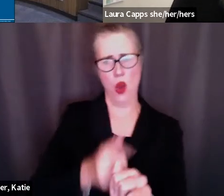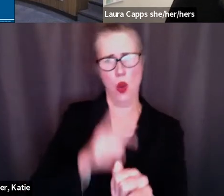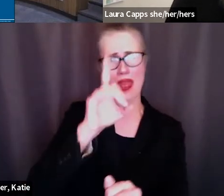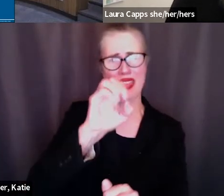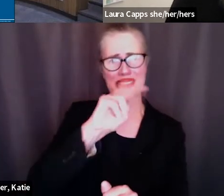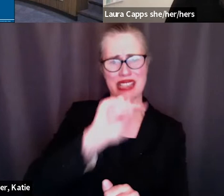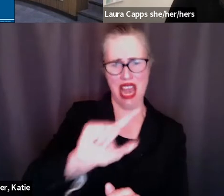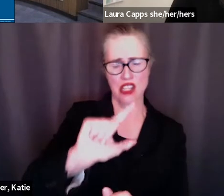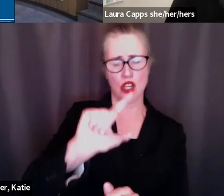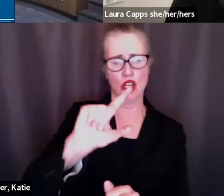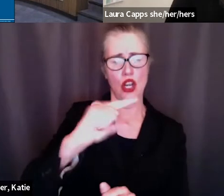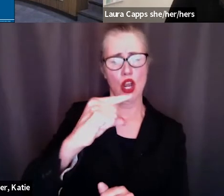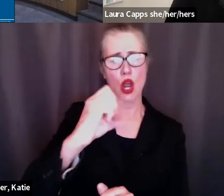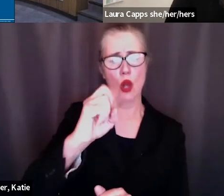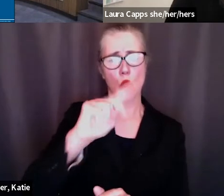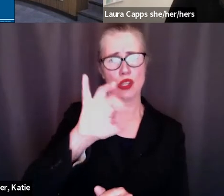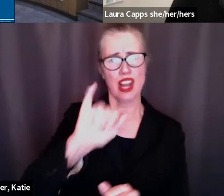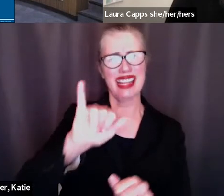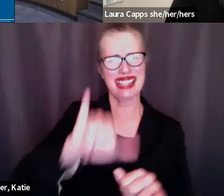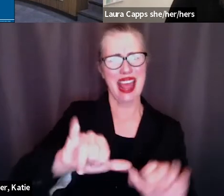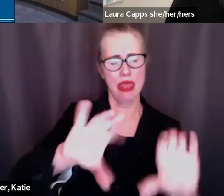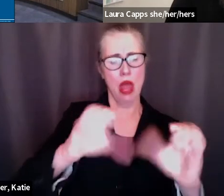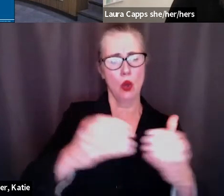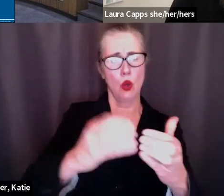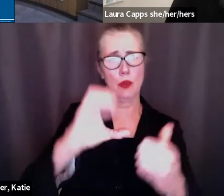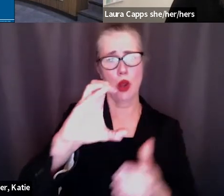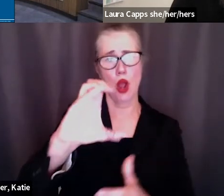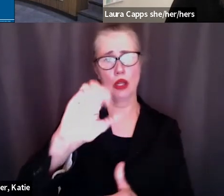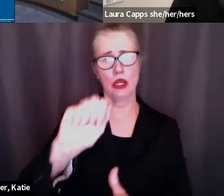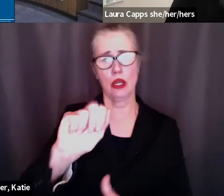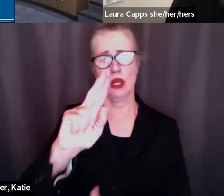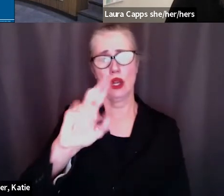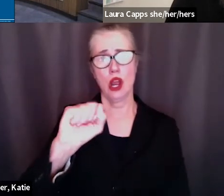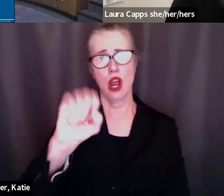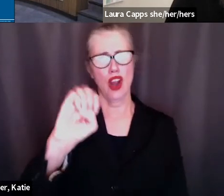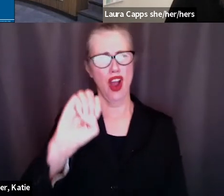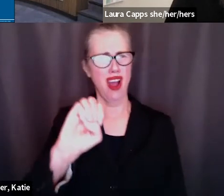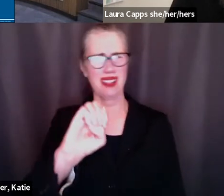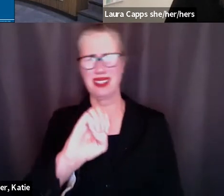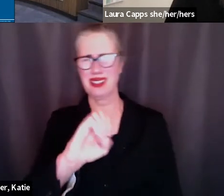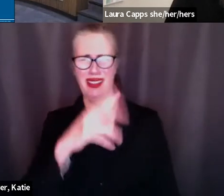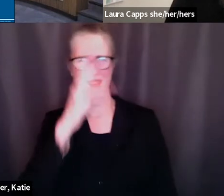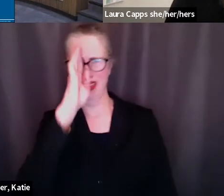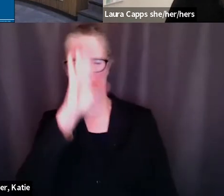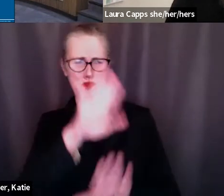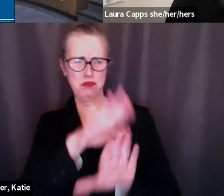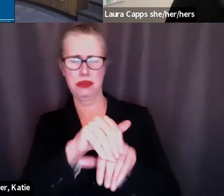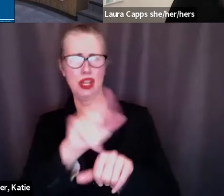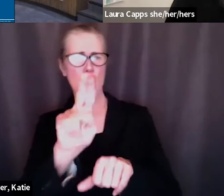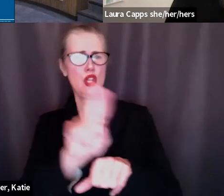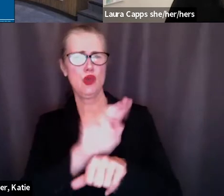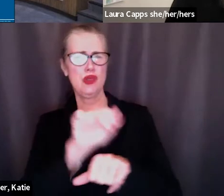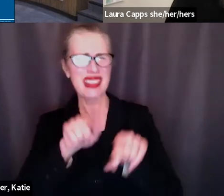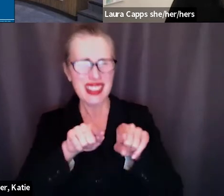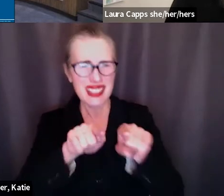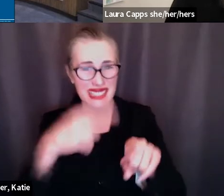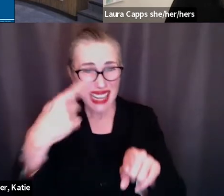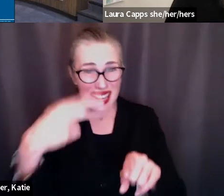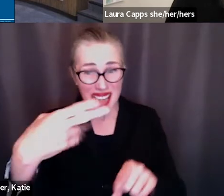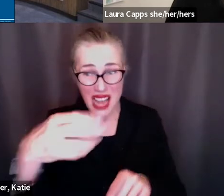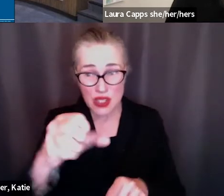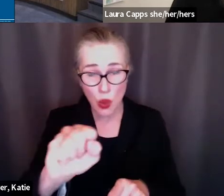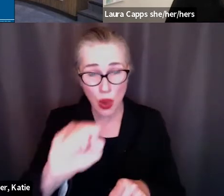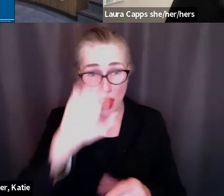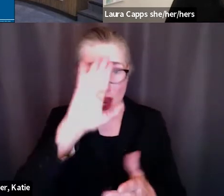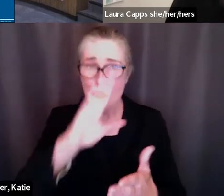cause and this is a public this is they're they're using this in high school so my son